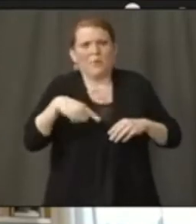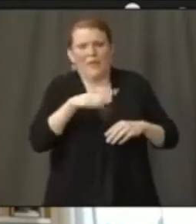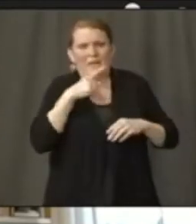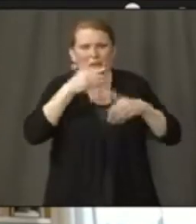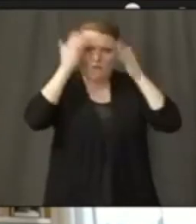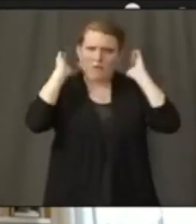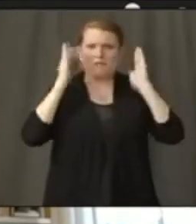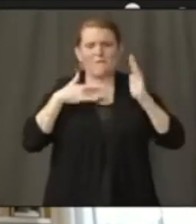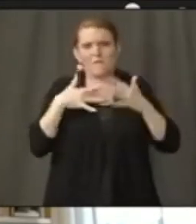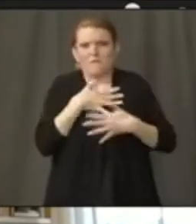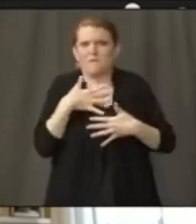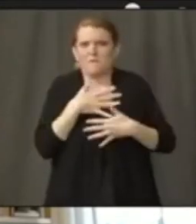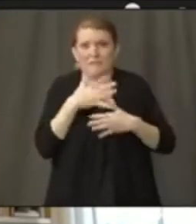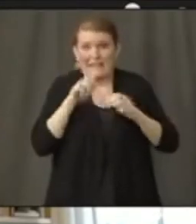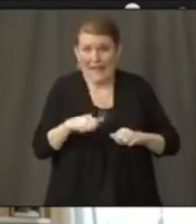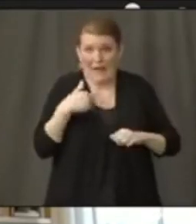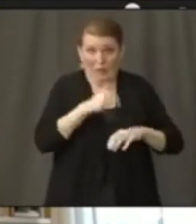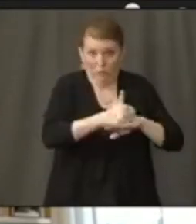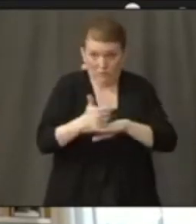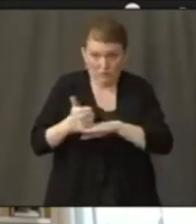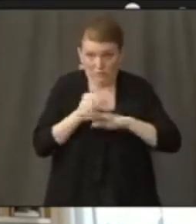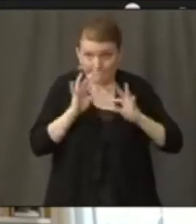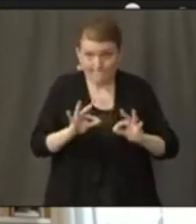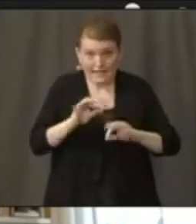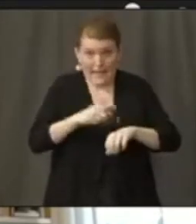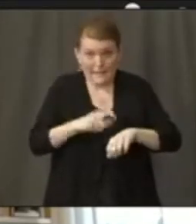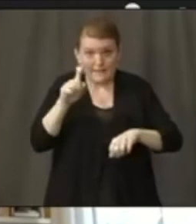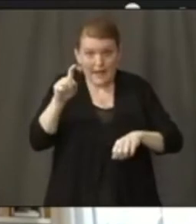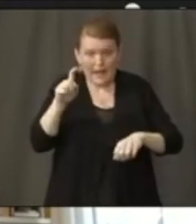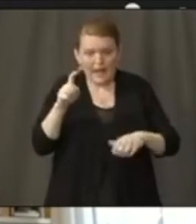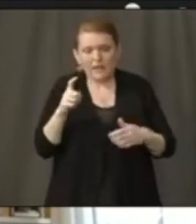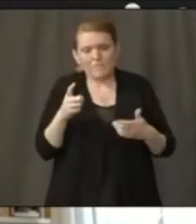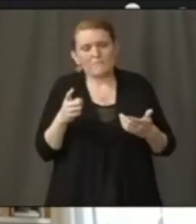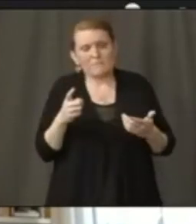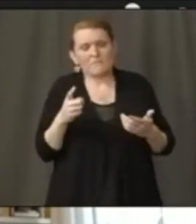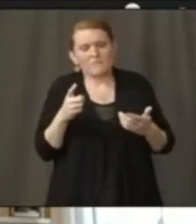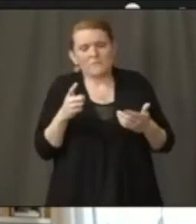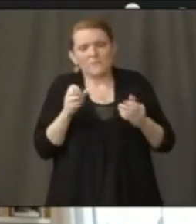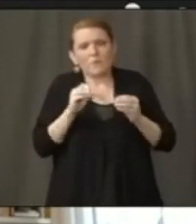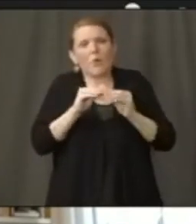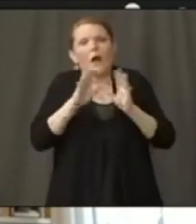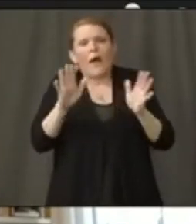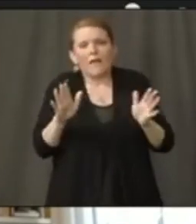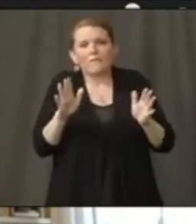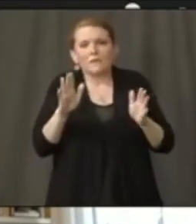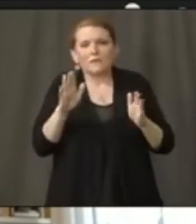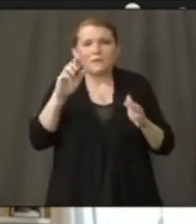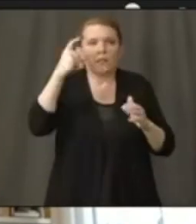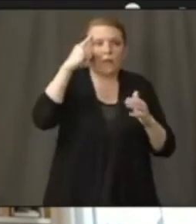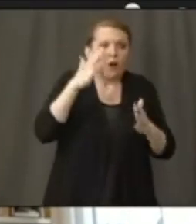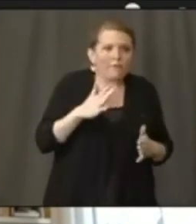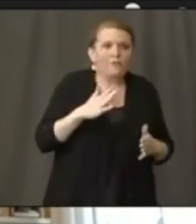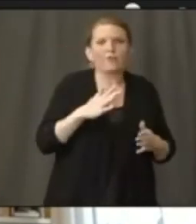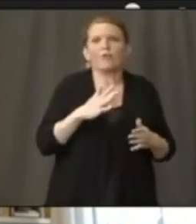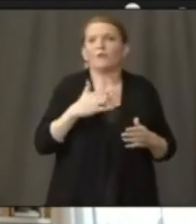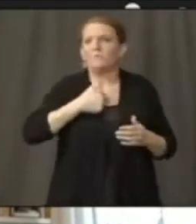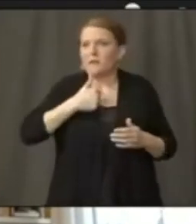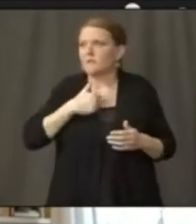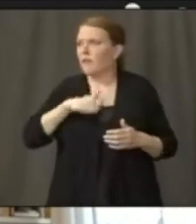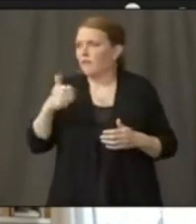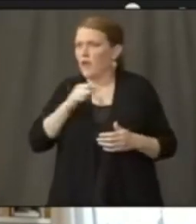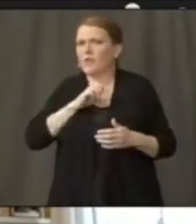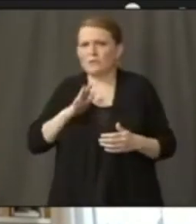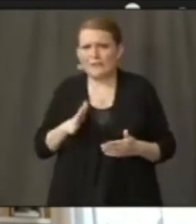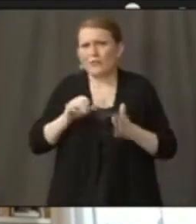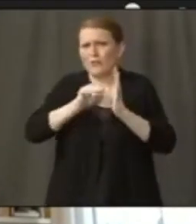have pointed out, that public health needs to be paramount in all of this. And I think restaurateurs and customers alike just want to